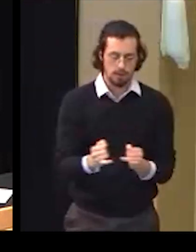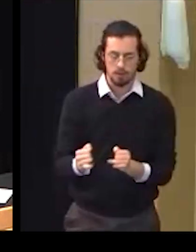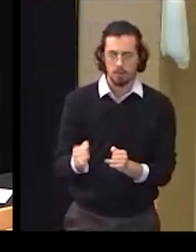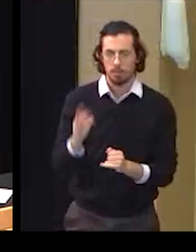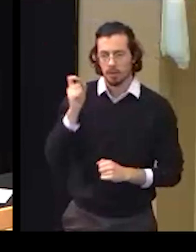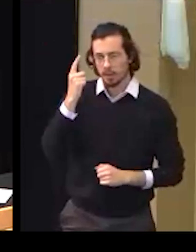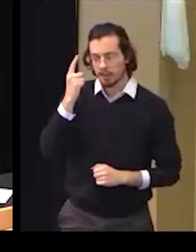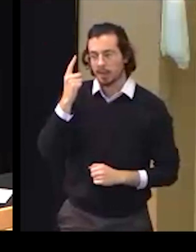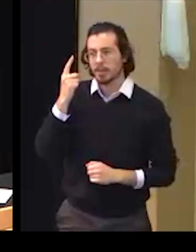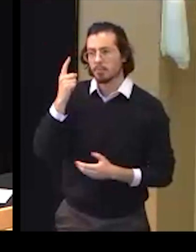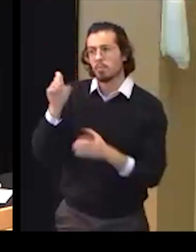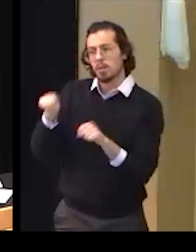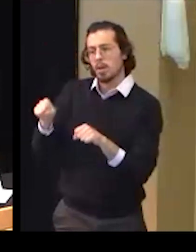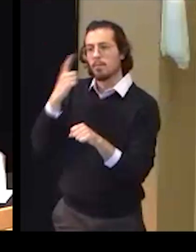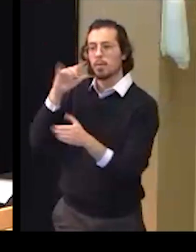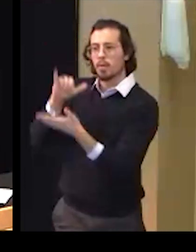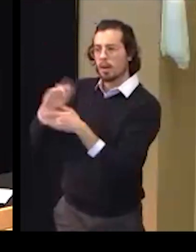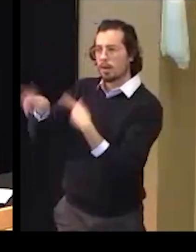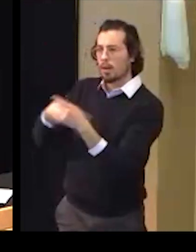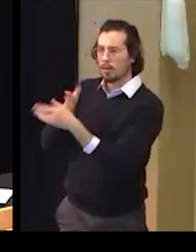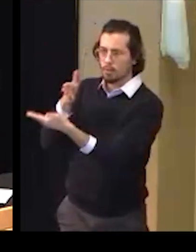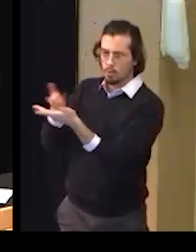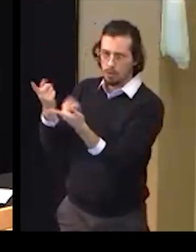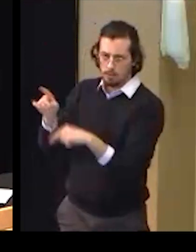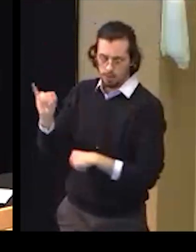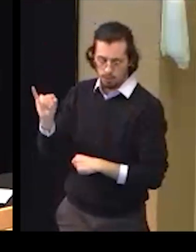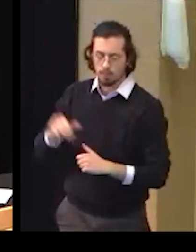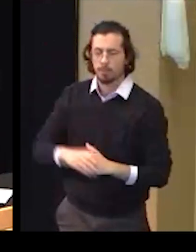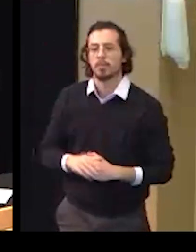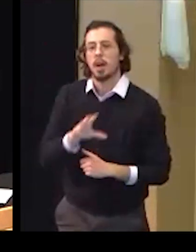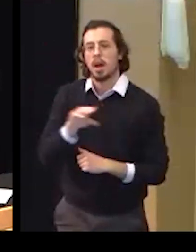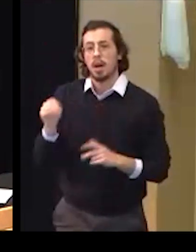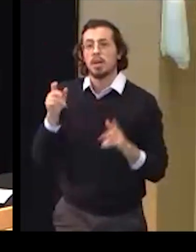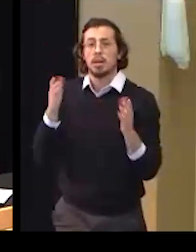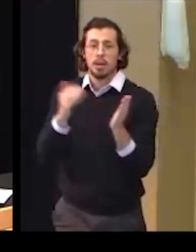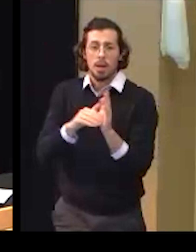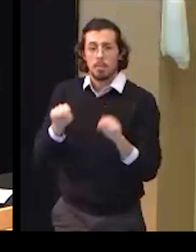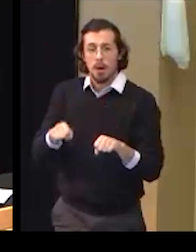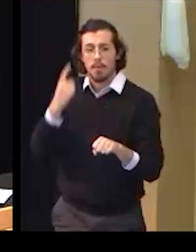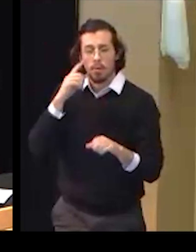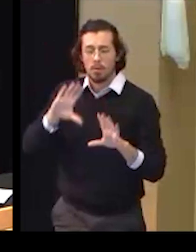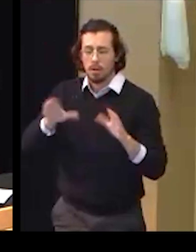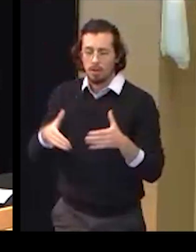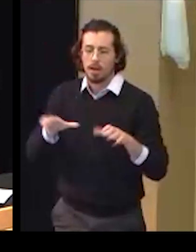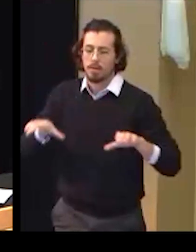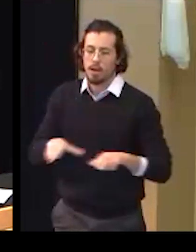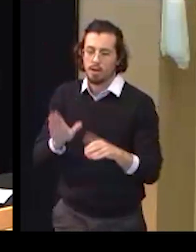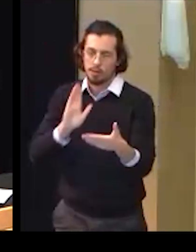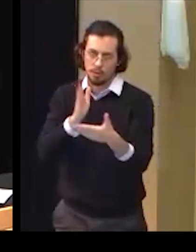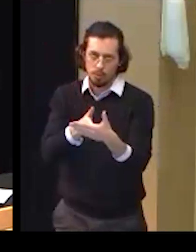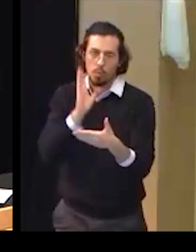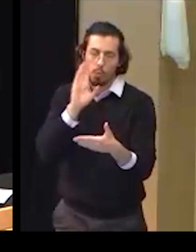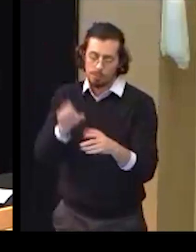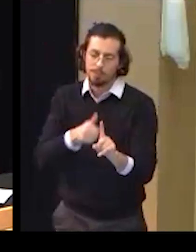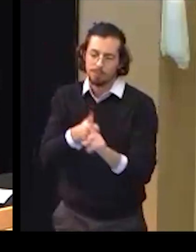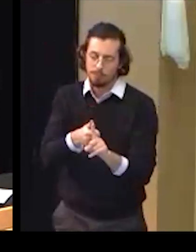is a potential for those as well. And again, the potential for the type of class action lawsuit that would be quite impactful. One